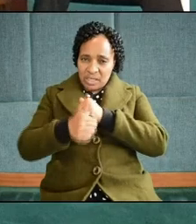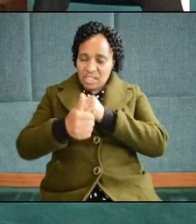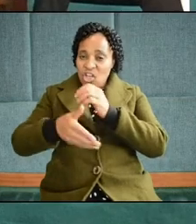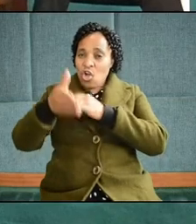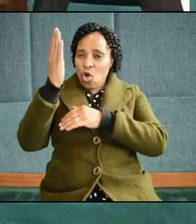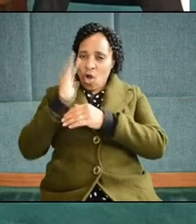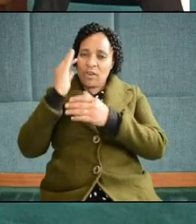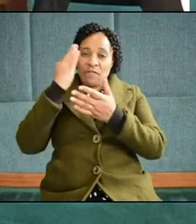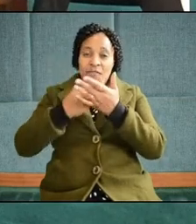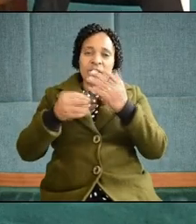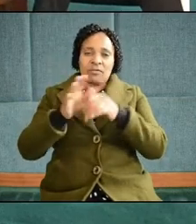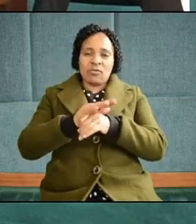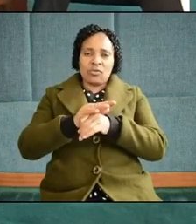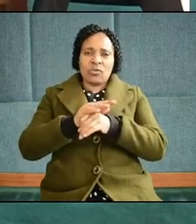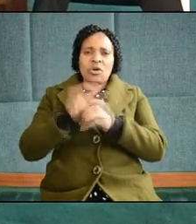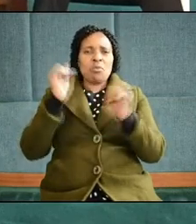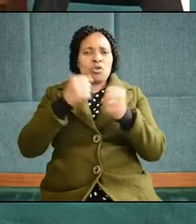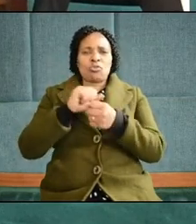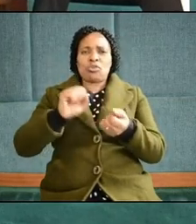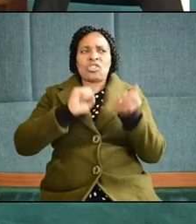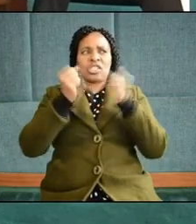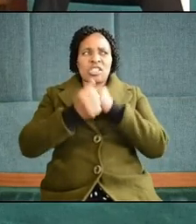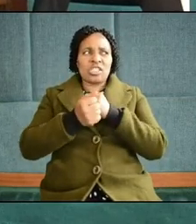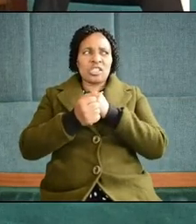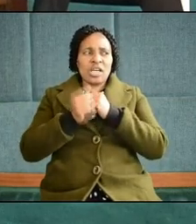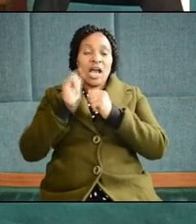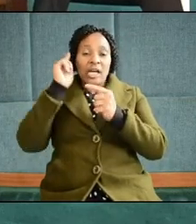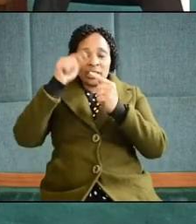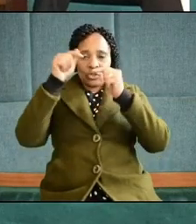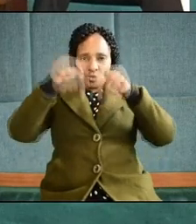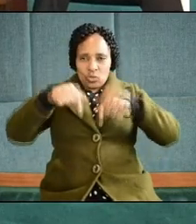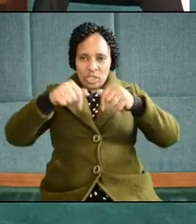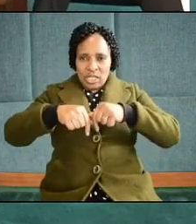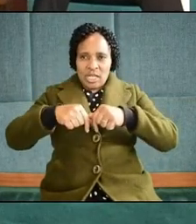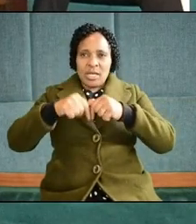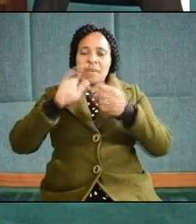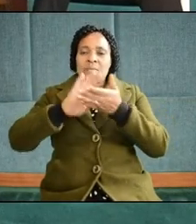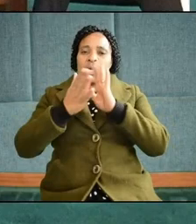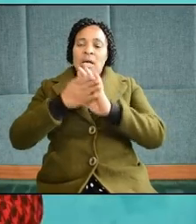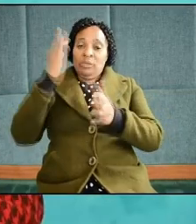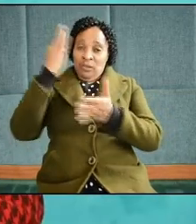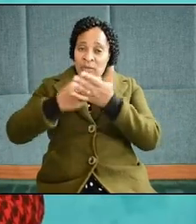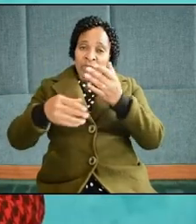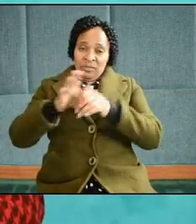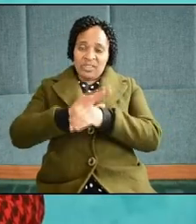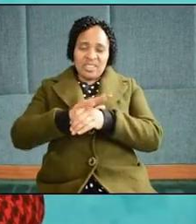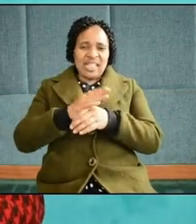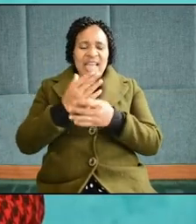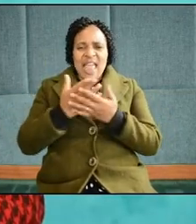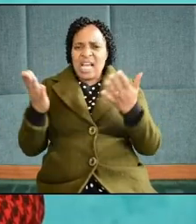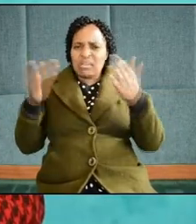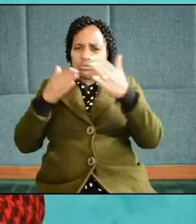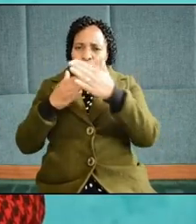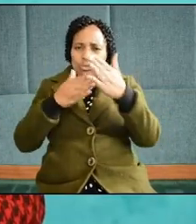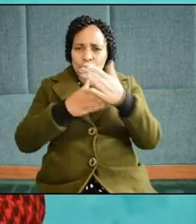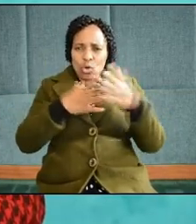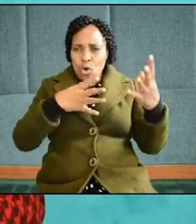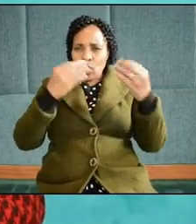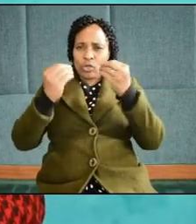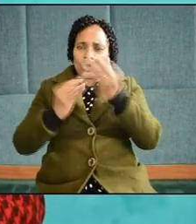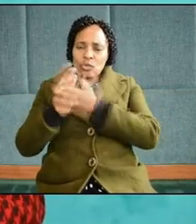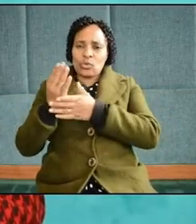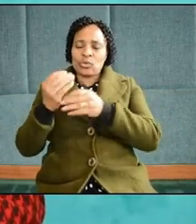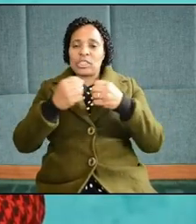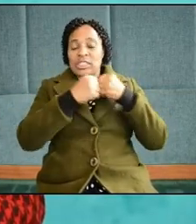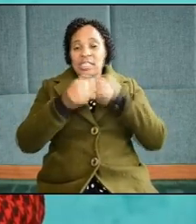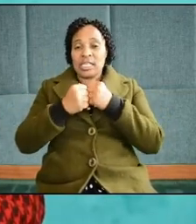been faithful and he does not change. To this day, he will still be faithful. No matter what obstacle you're going through, no matter what